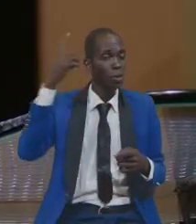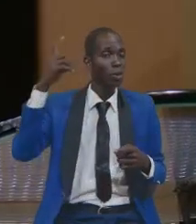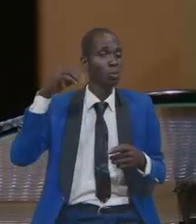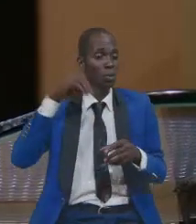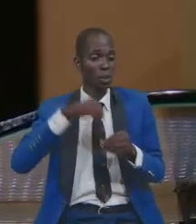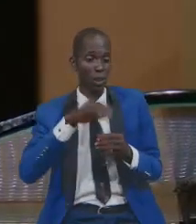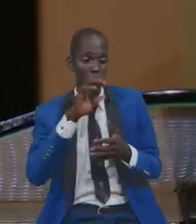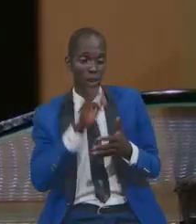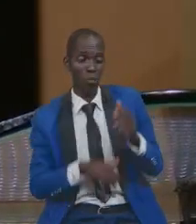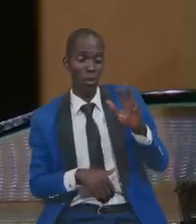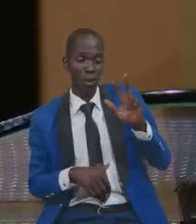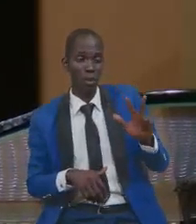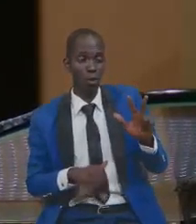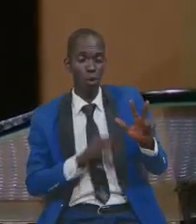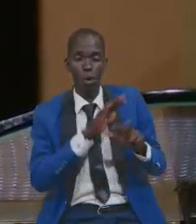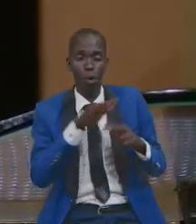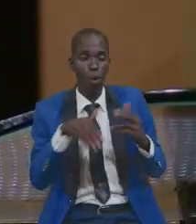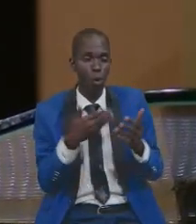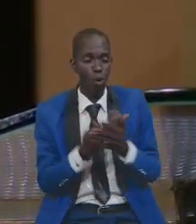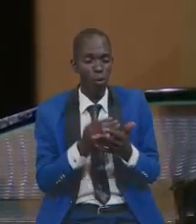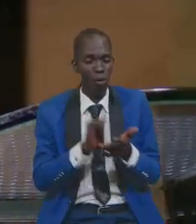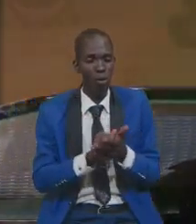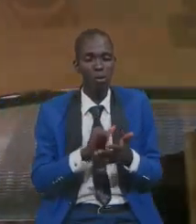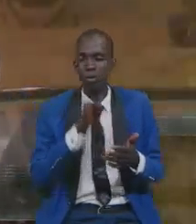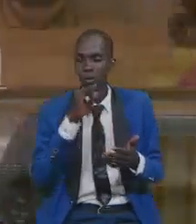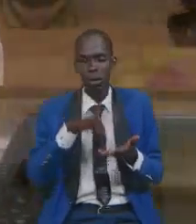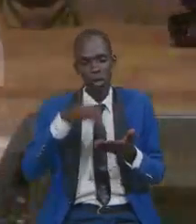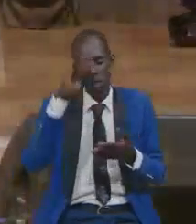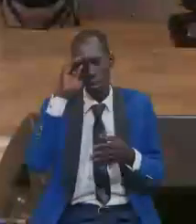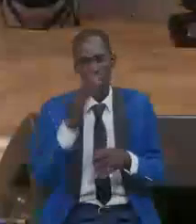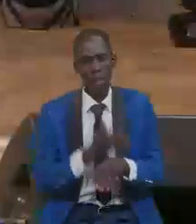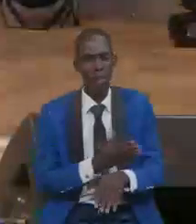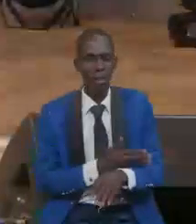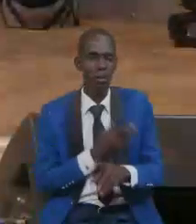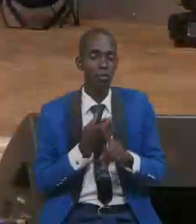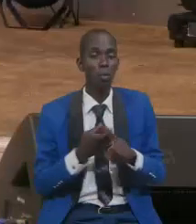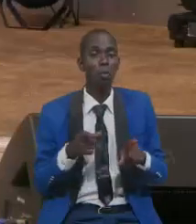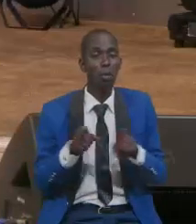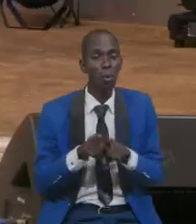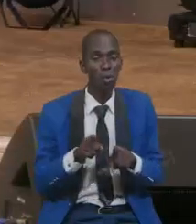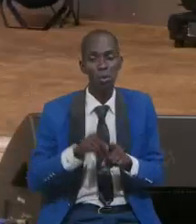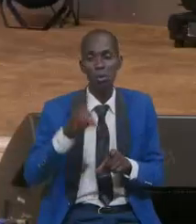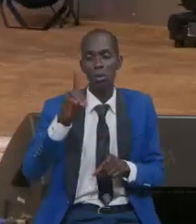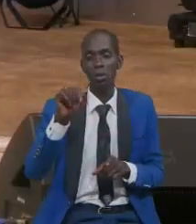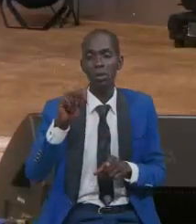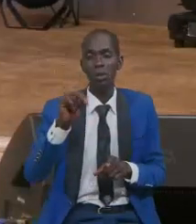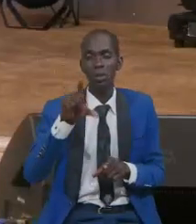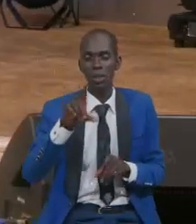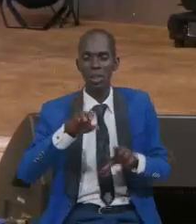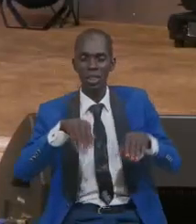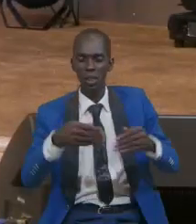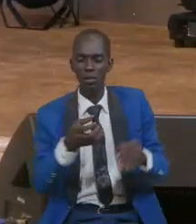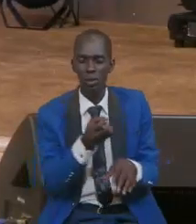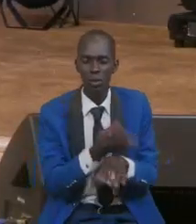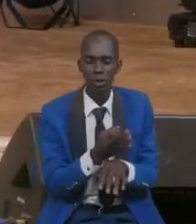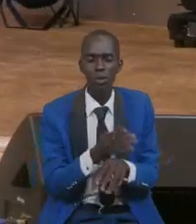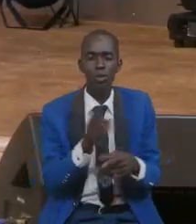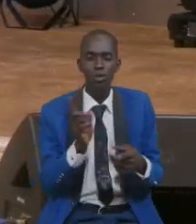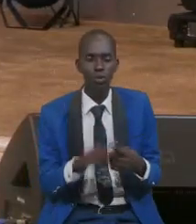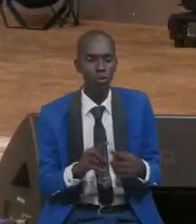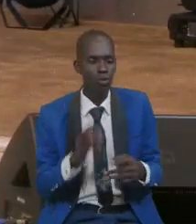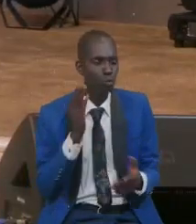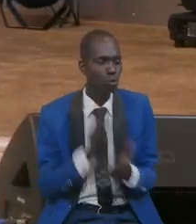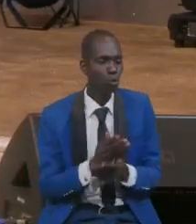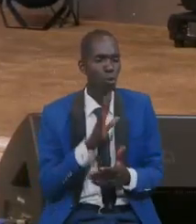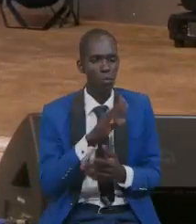not change him. Even the counsel, the exhortation of Daniel that he should break off his sin